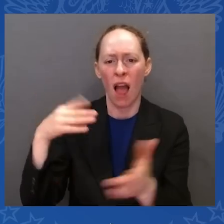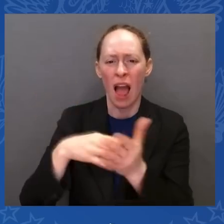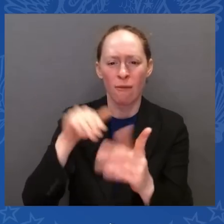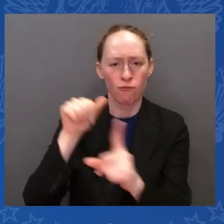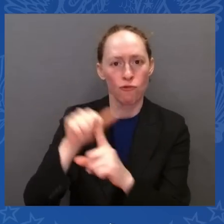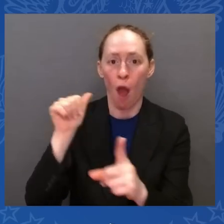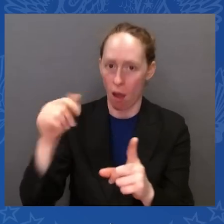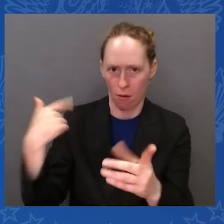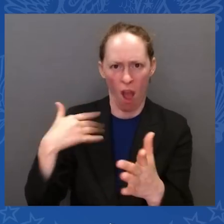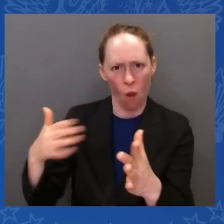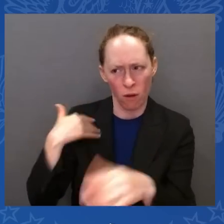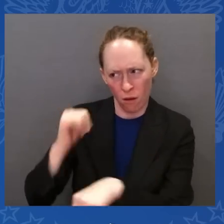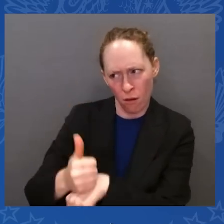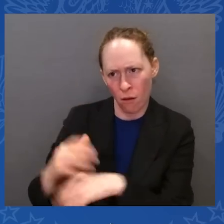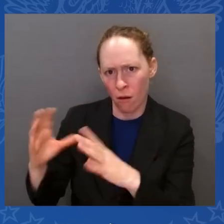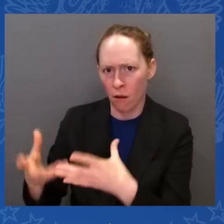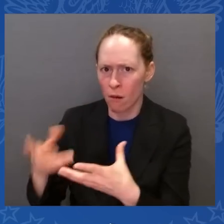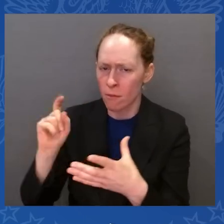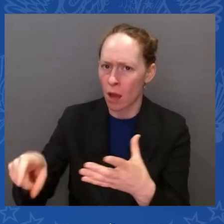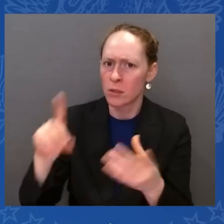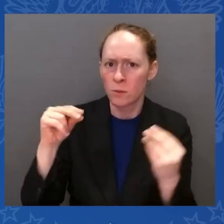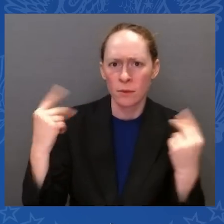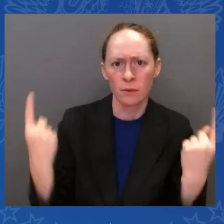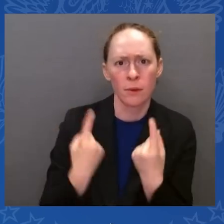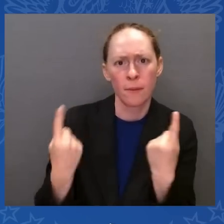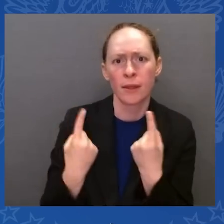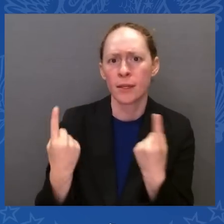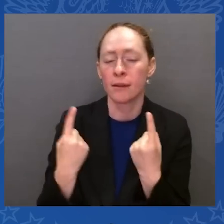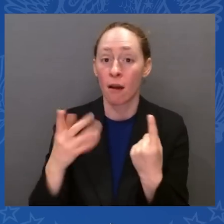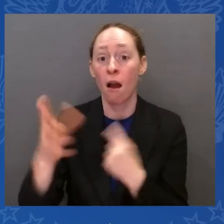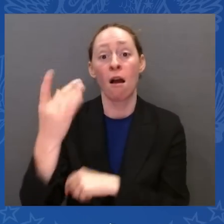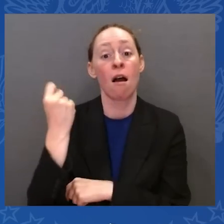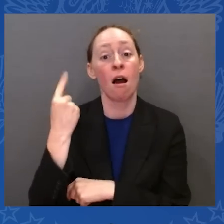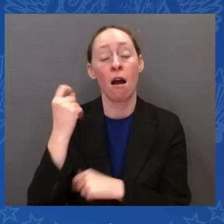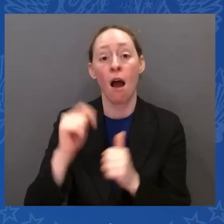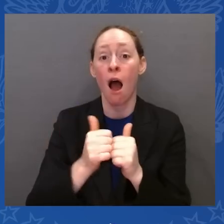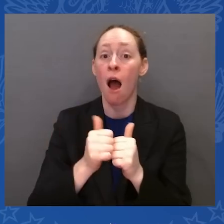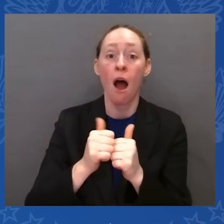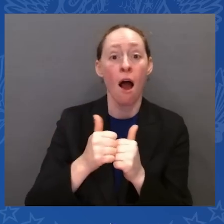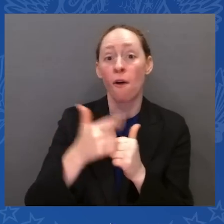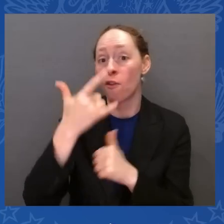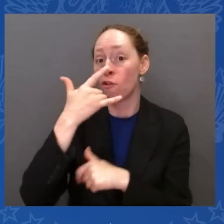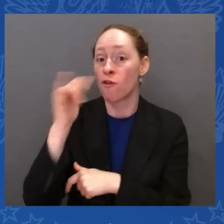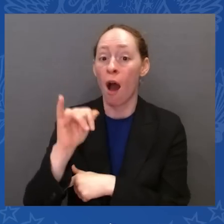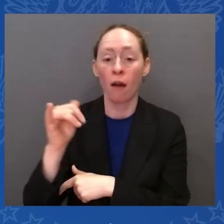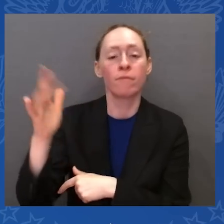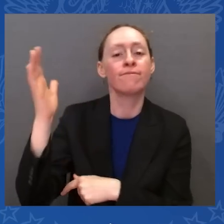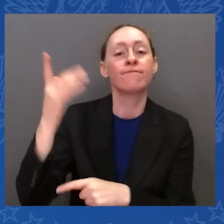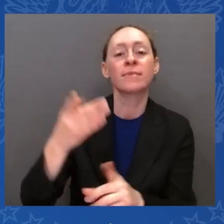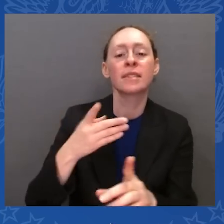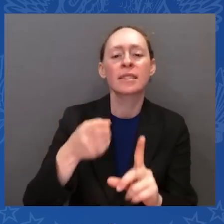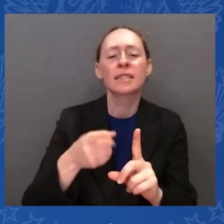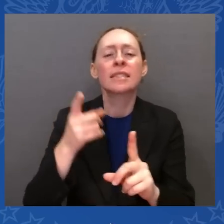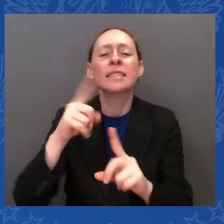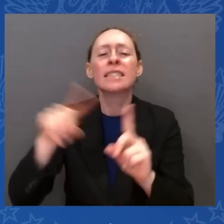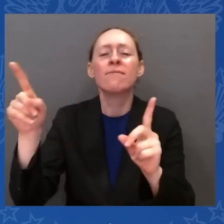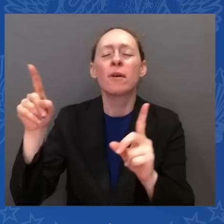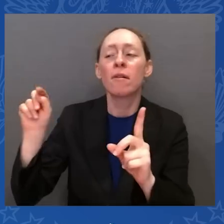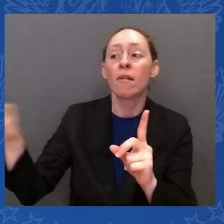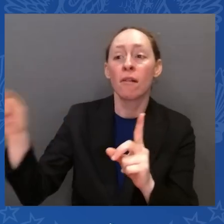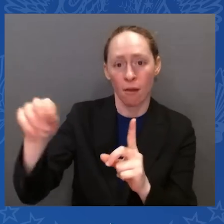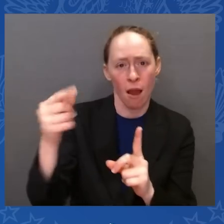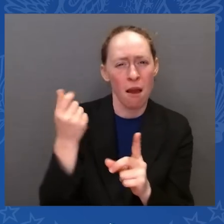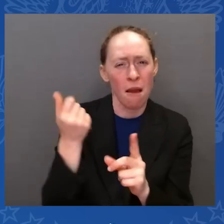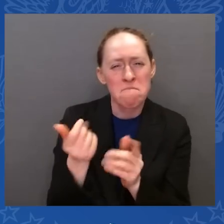ever proposed. It strengthens the number of inspector generals. Remember, I know some of you covered me with my arguments in the past with the